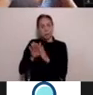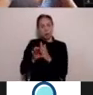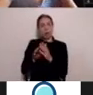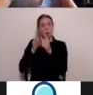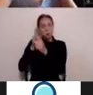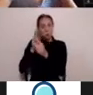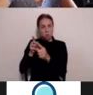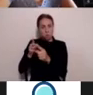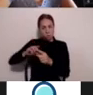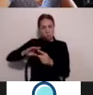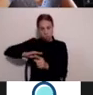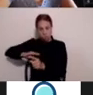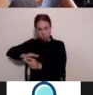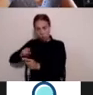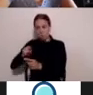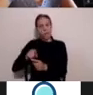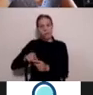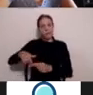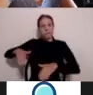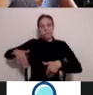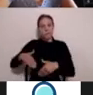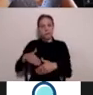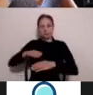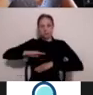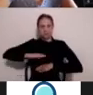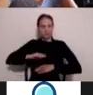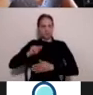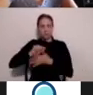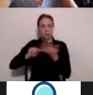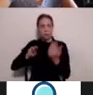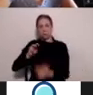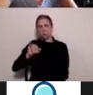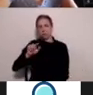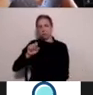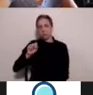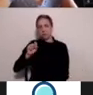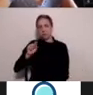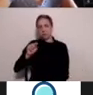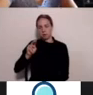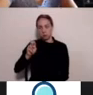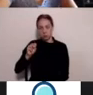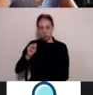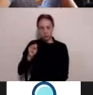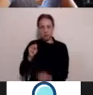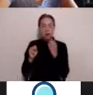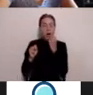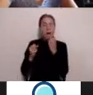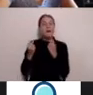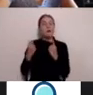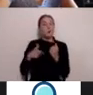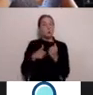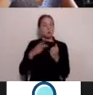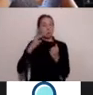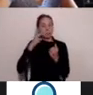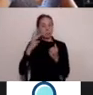number of families contacting us as newly diagnosed families. And we have significant concerns that babies are not getting